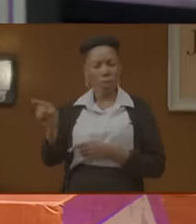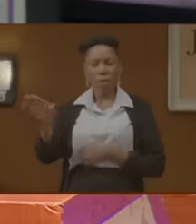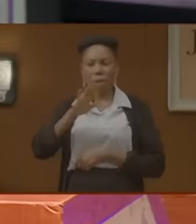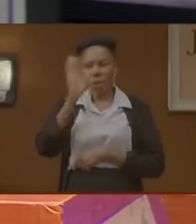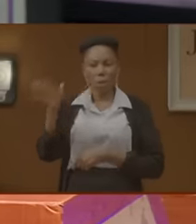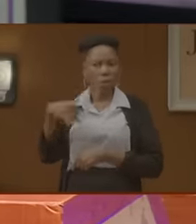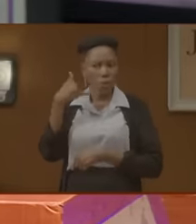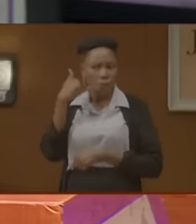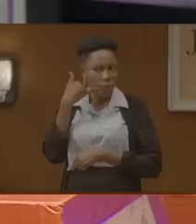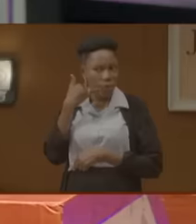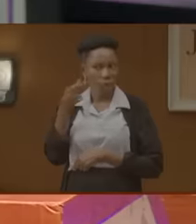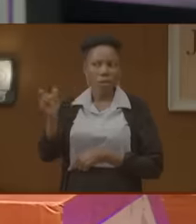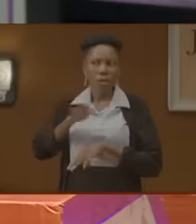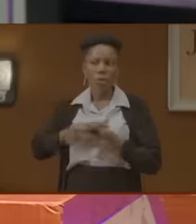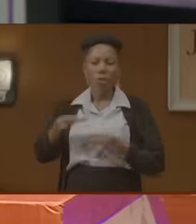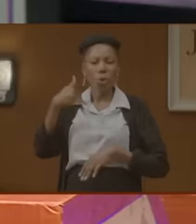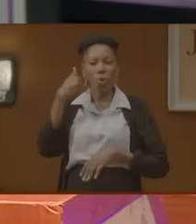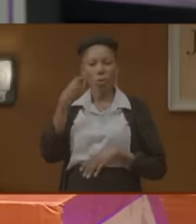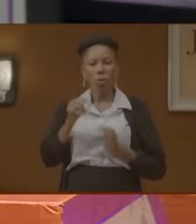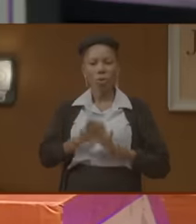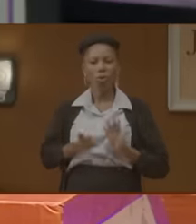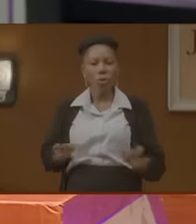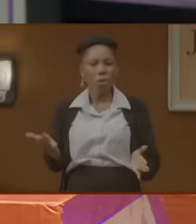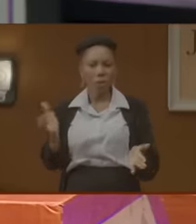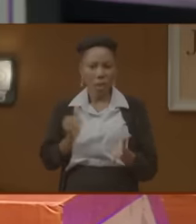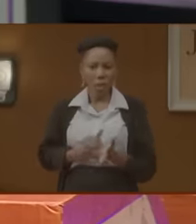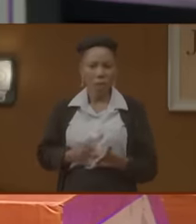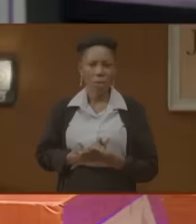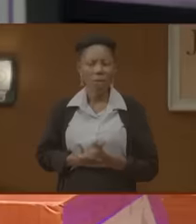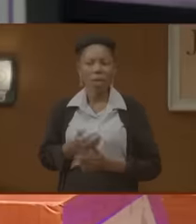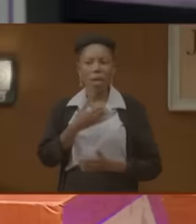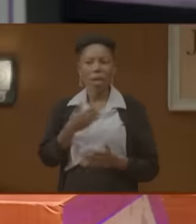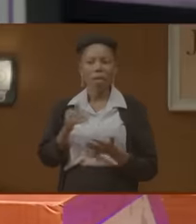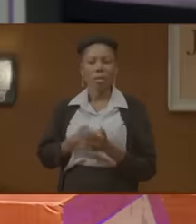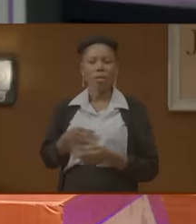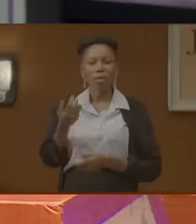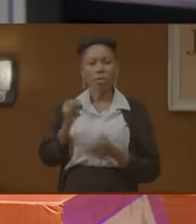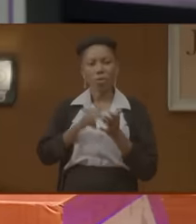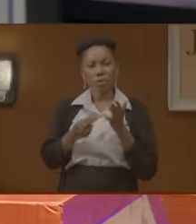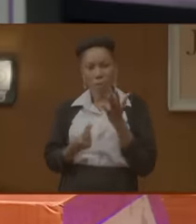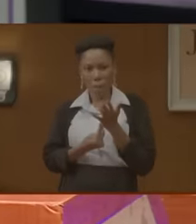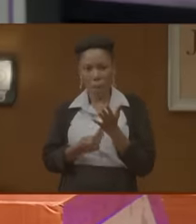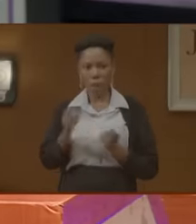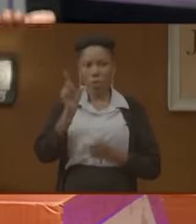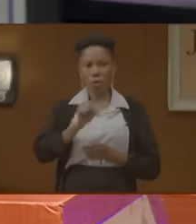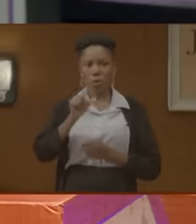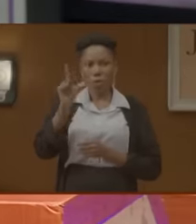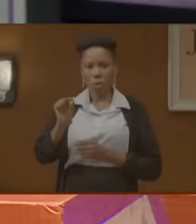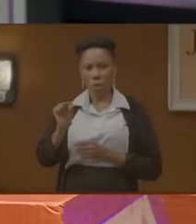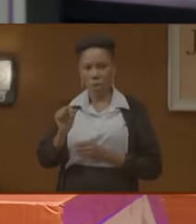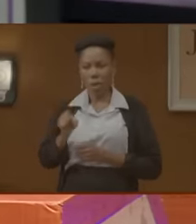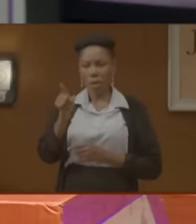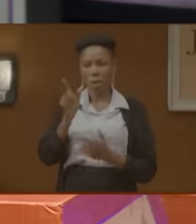send, he doesn't even call the children to know how they are doing. In November 2020, I went to